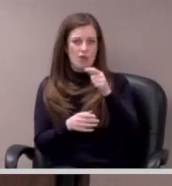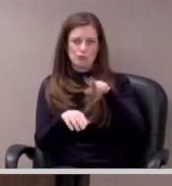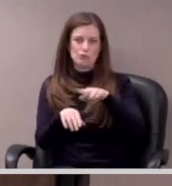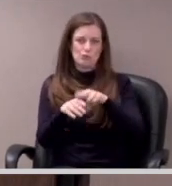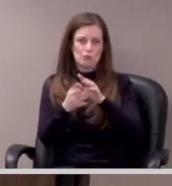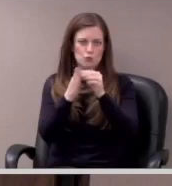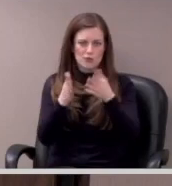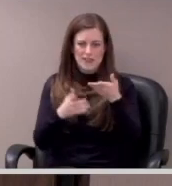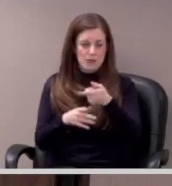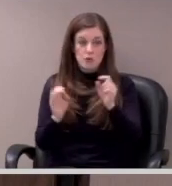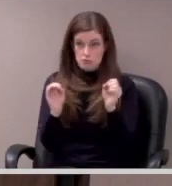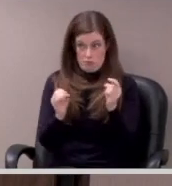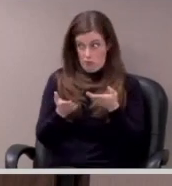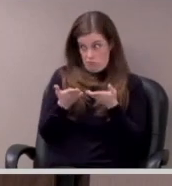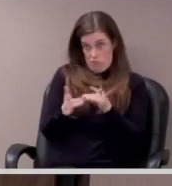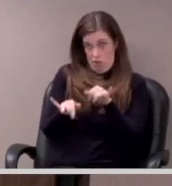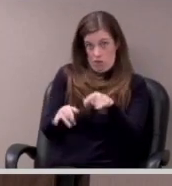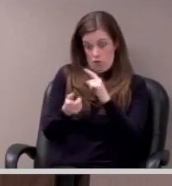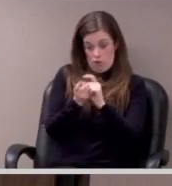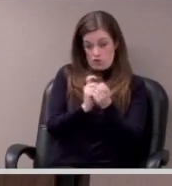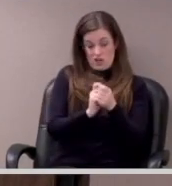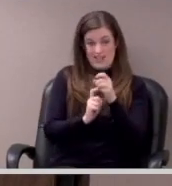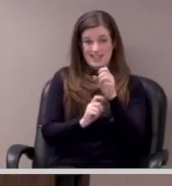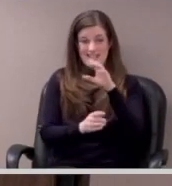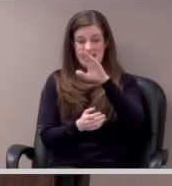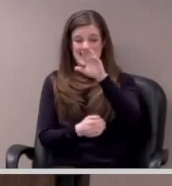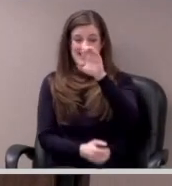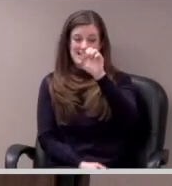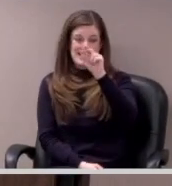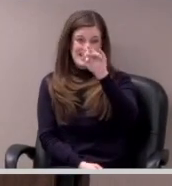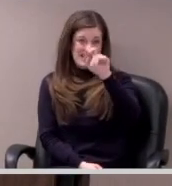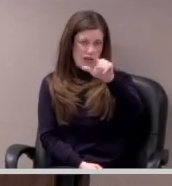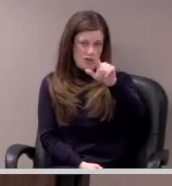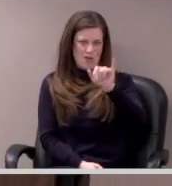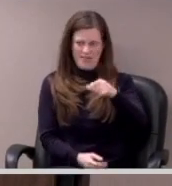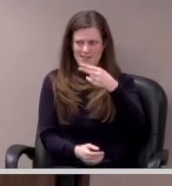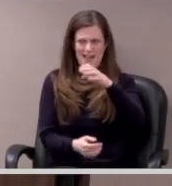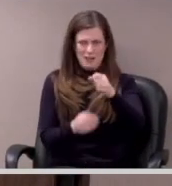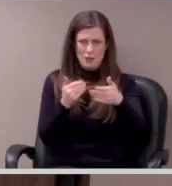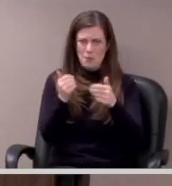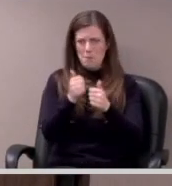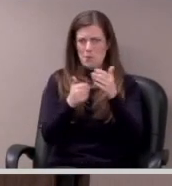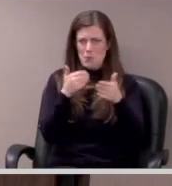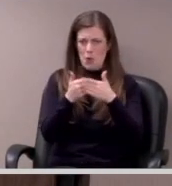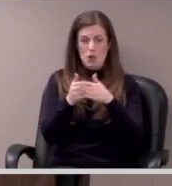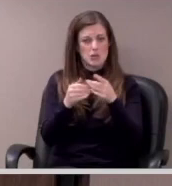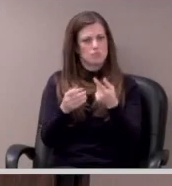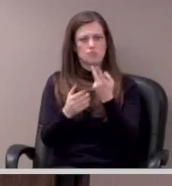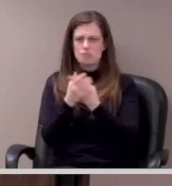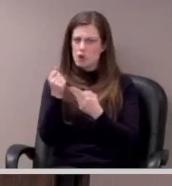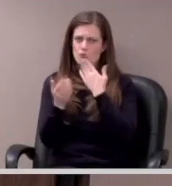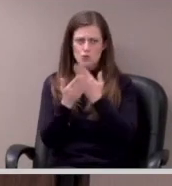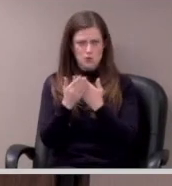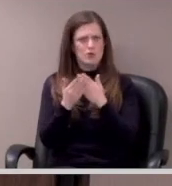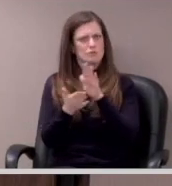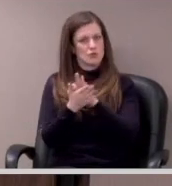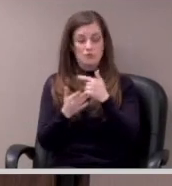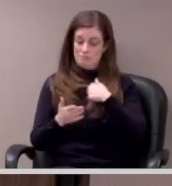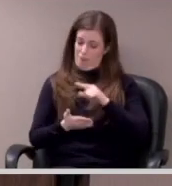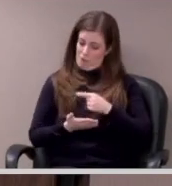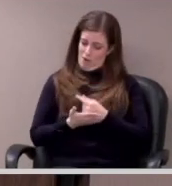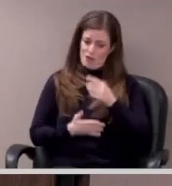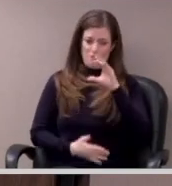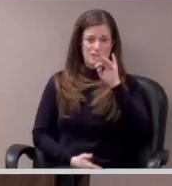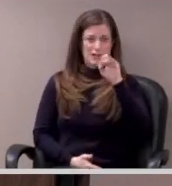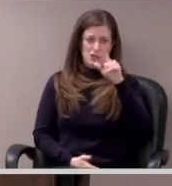one has suggested that, or changing Central. That is the high school that's closest. Those are both great schools. I graduated from Central, so